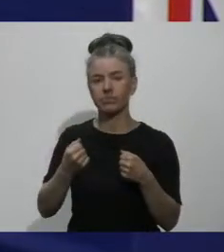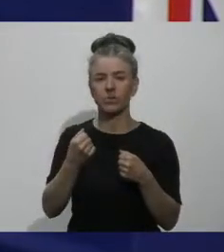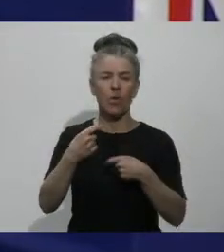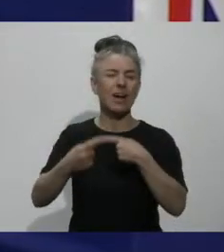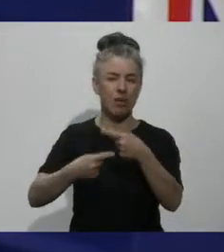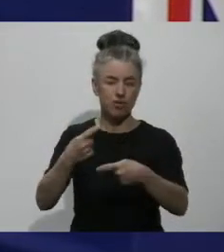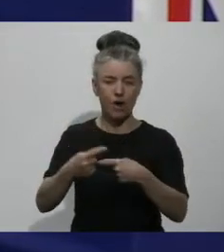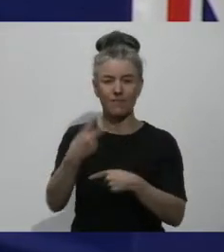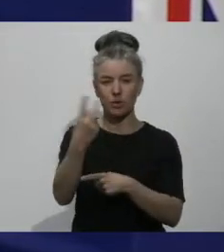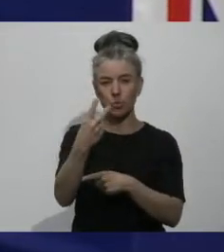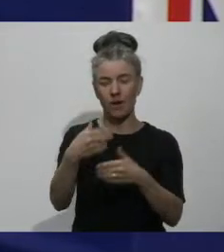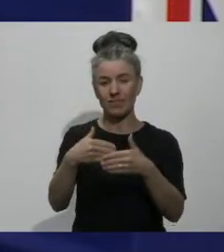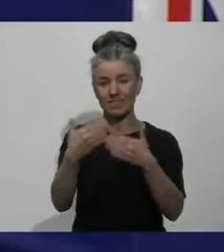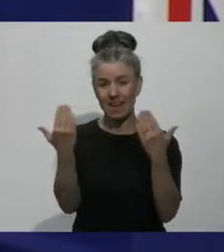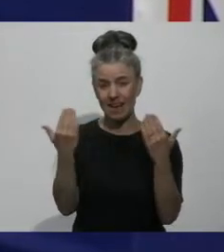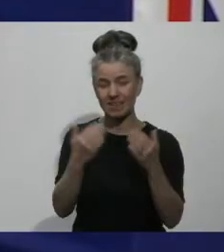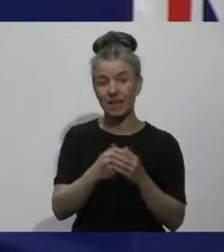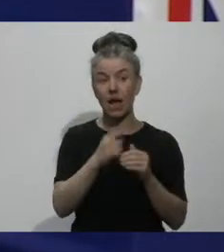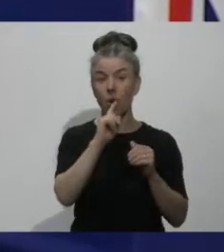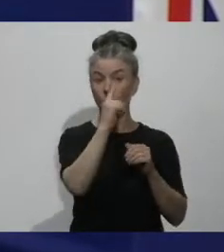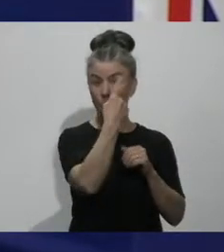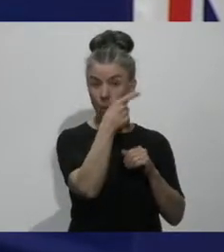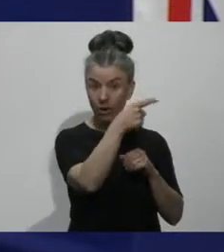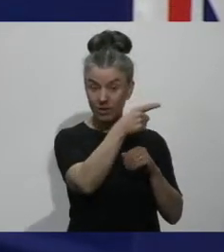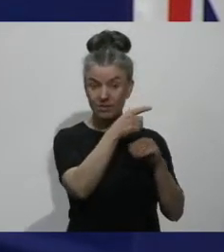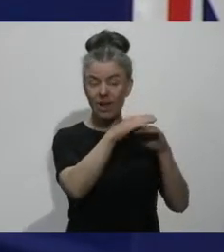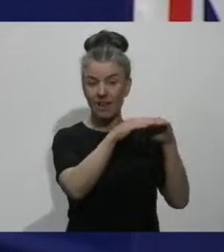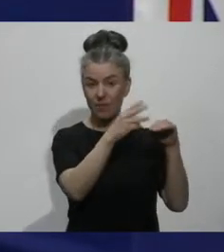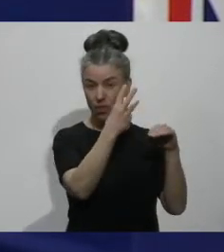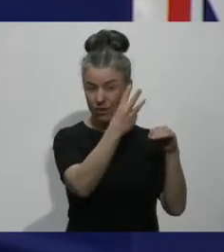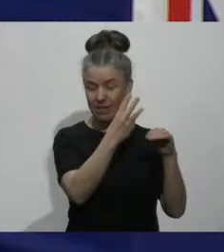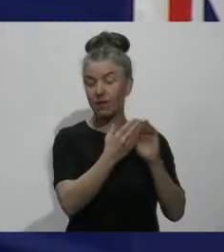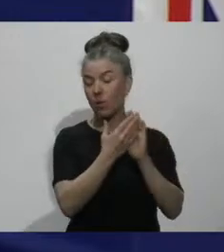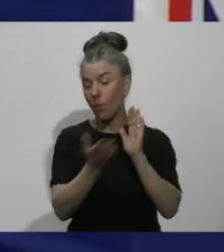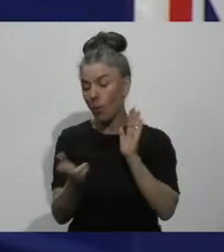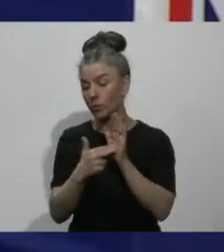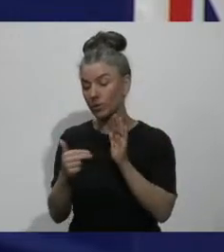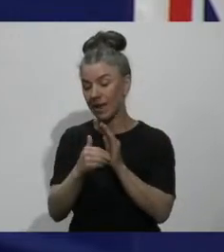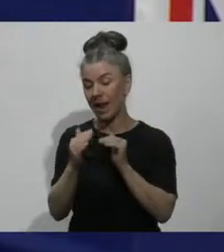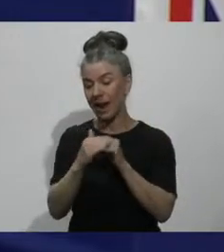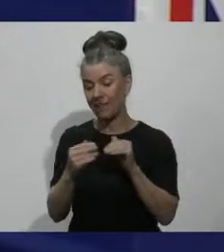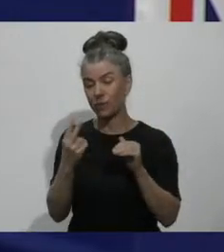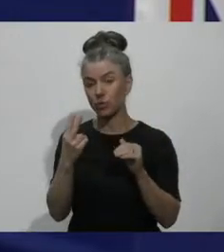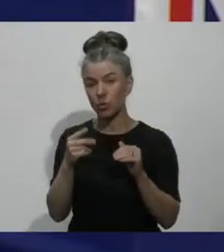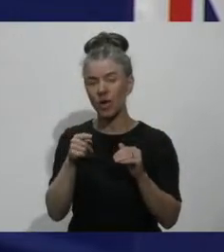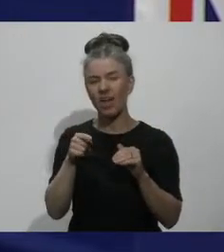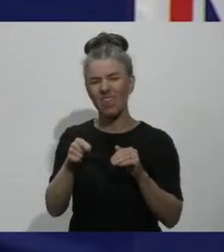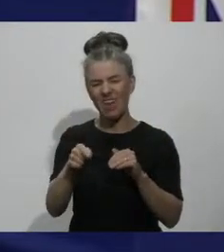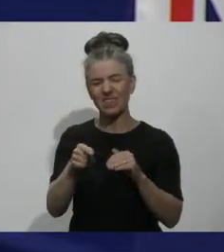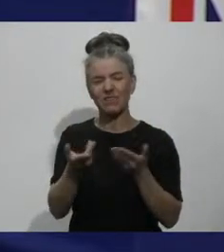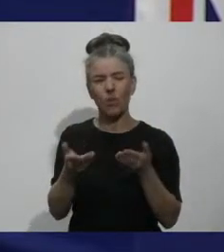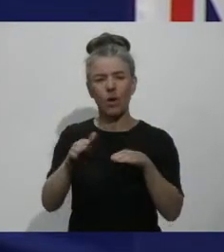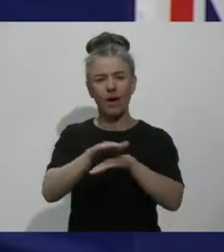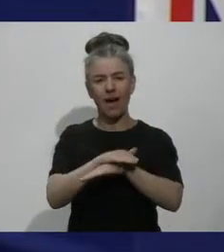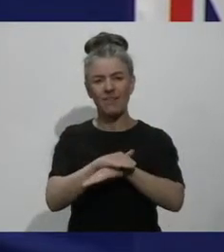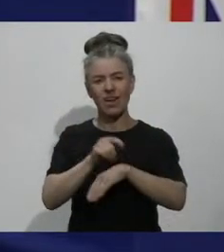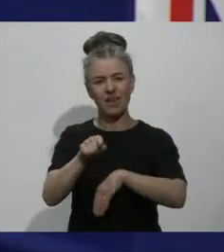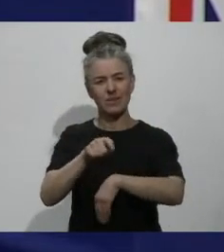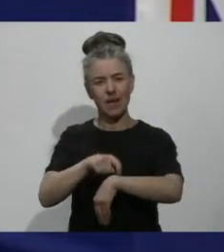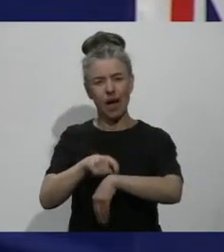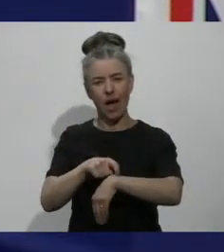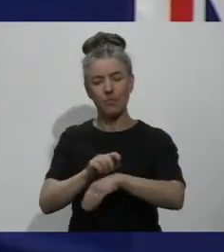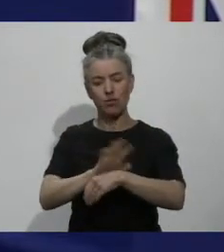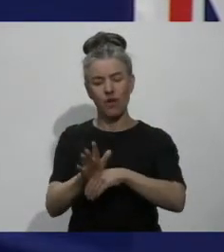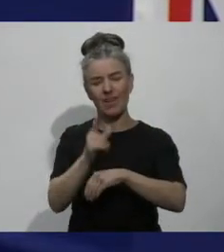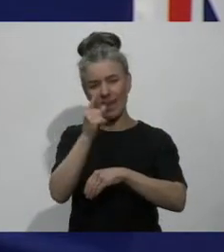in Alert Level 3 in Auckland and Alert Level 2 around the country is the incubation period, but more important